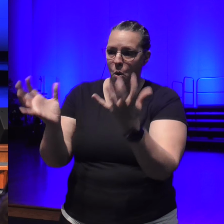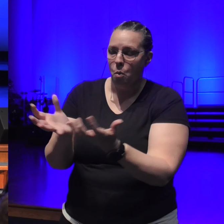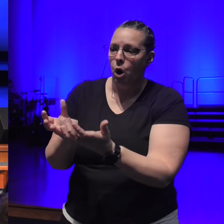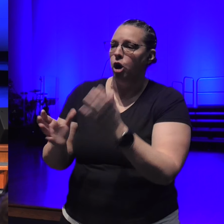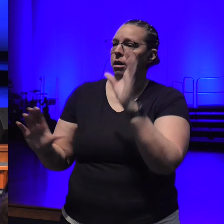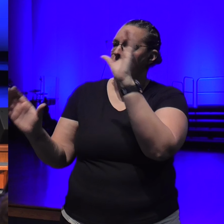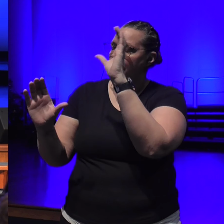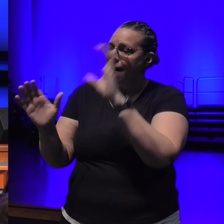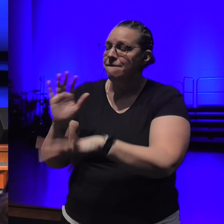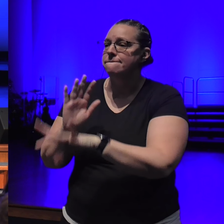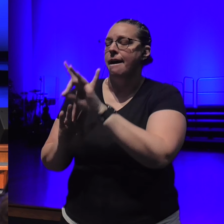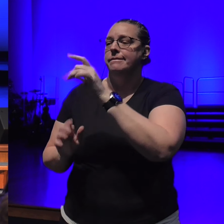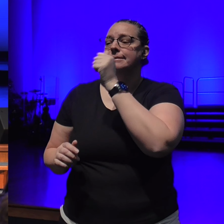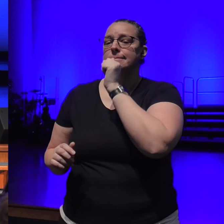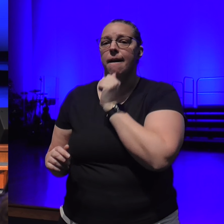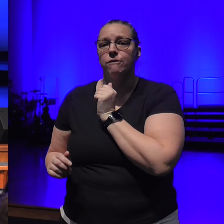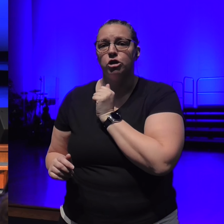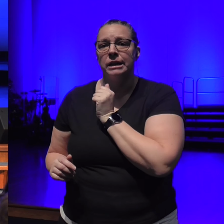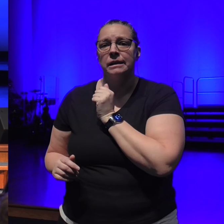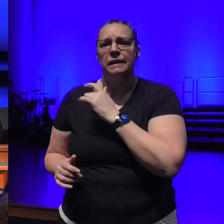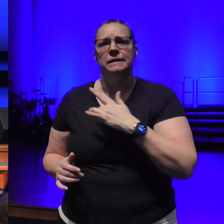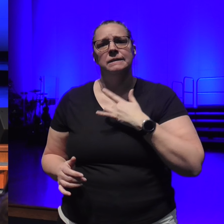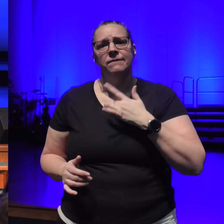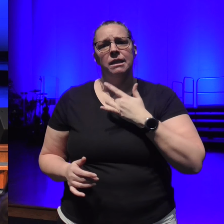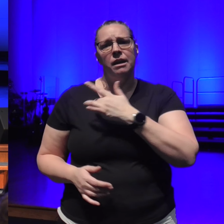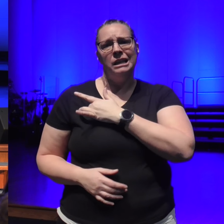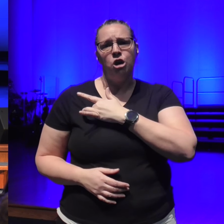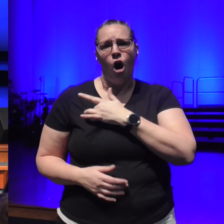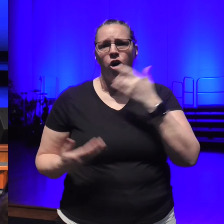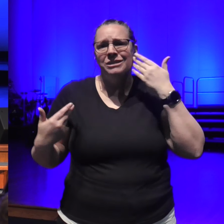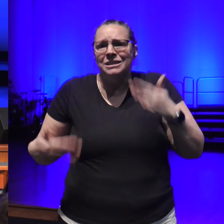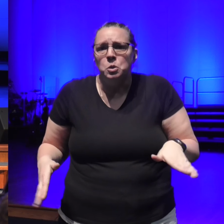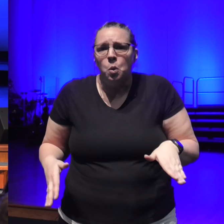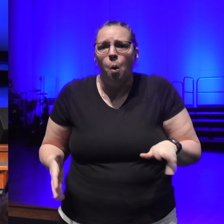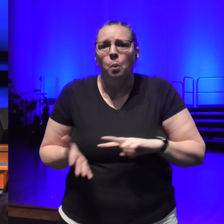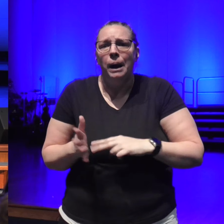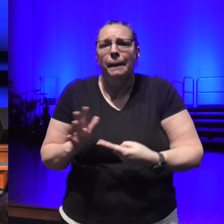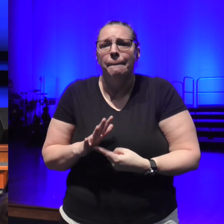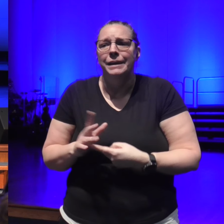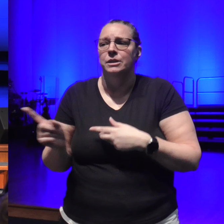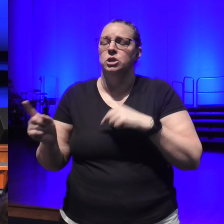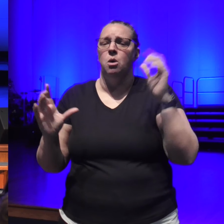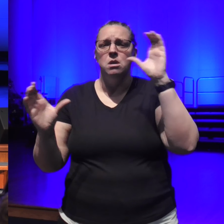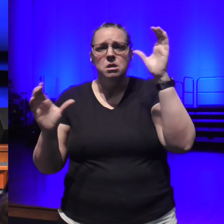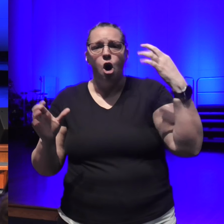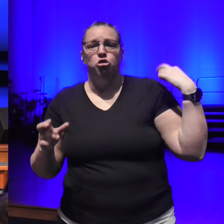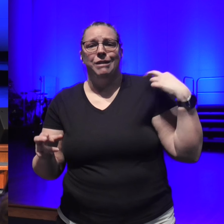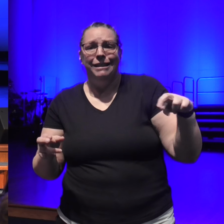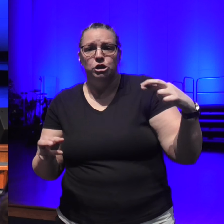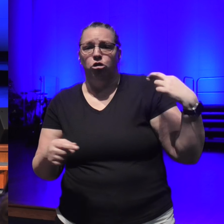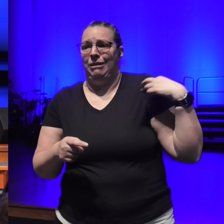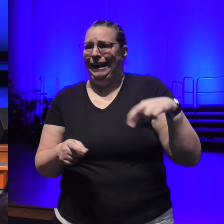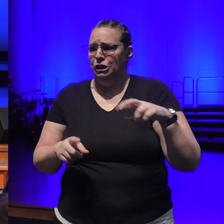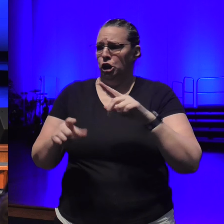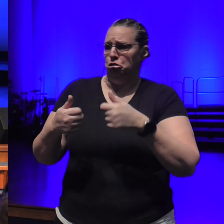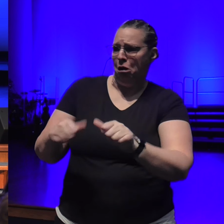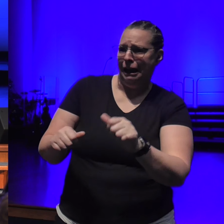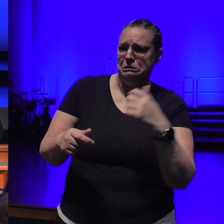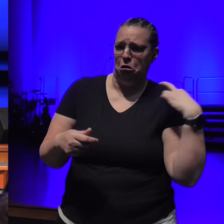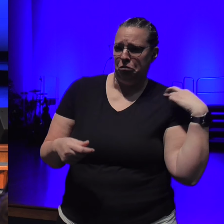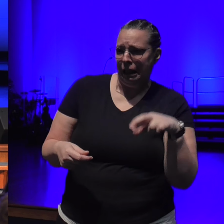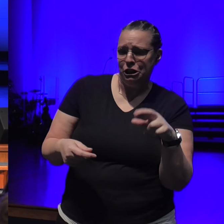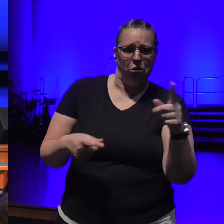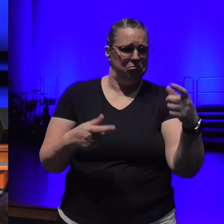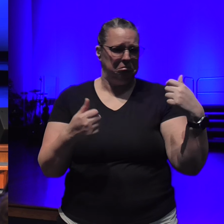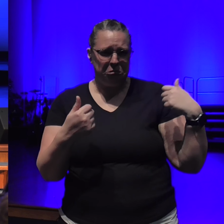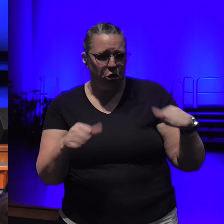adult, and it creates this feeling in his heart. He doesn't know what it is, and so he goes on a religious quest. He tries every religion there is, and none of